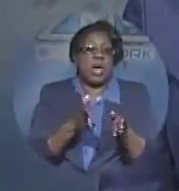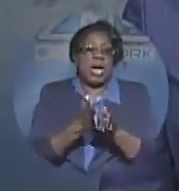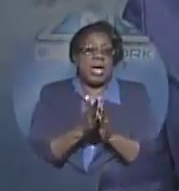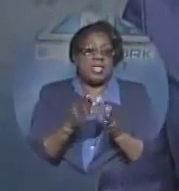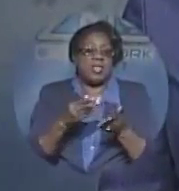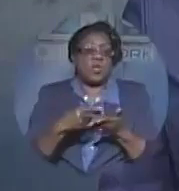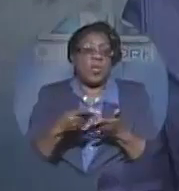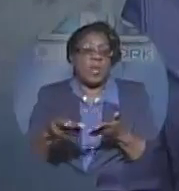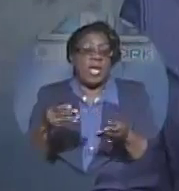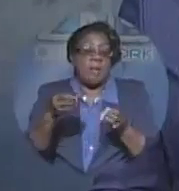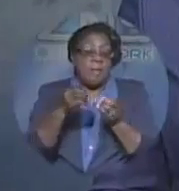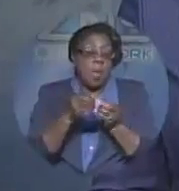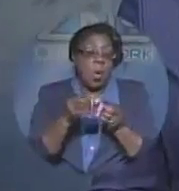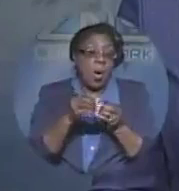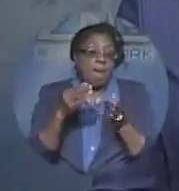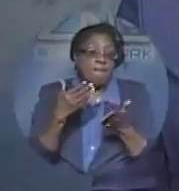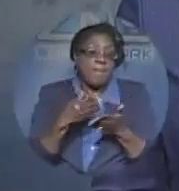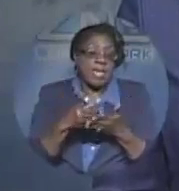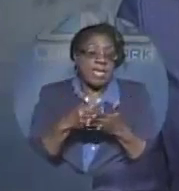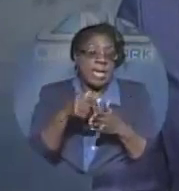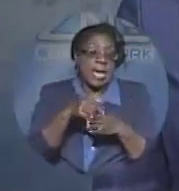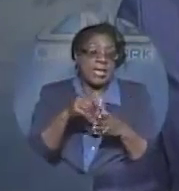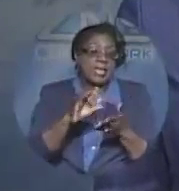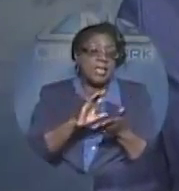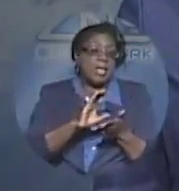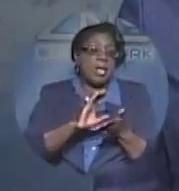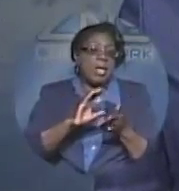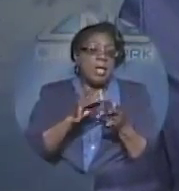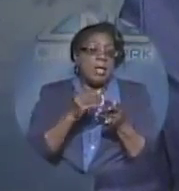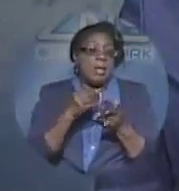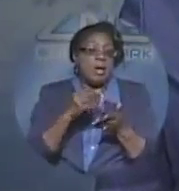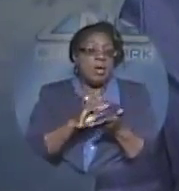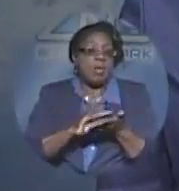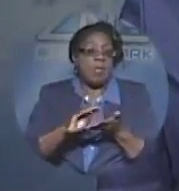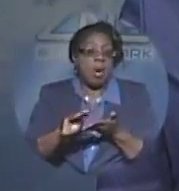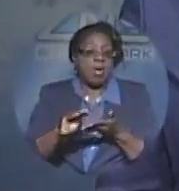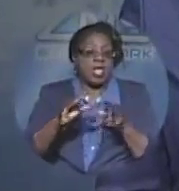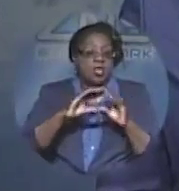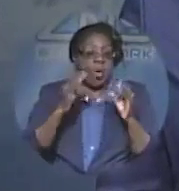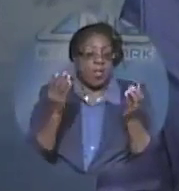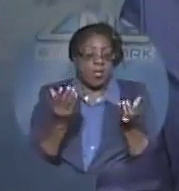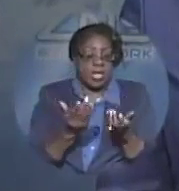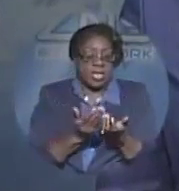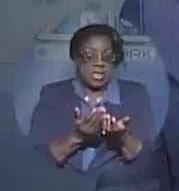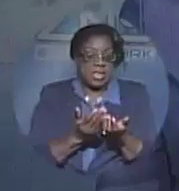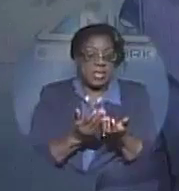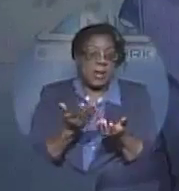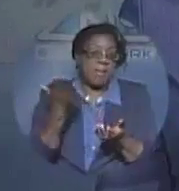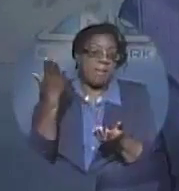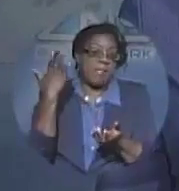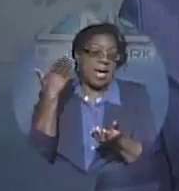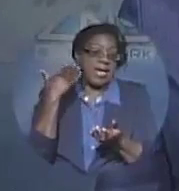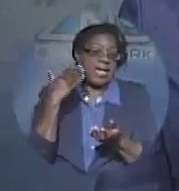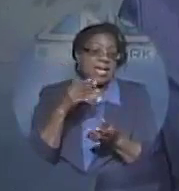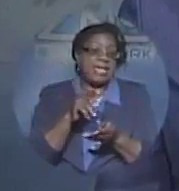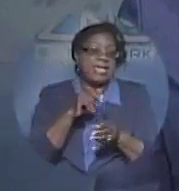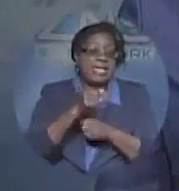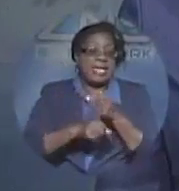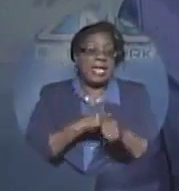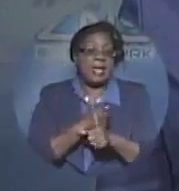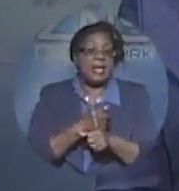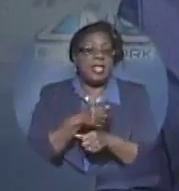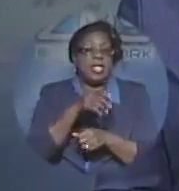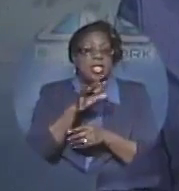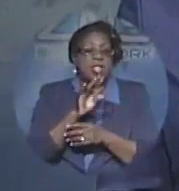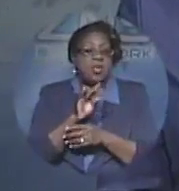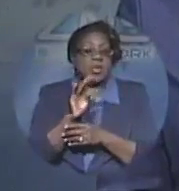$2.6 million. The government senator also alleged gross mismanagement of funds and said that some $1.8 million was